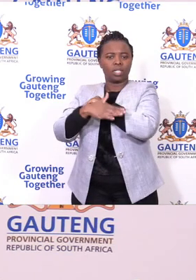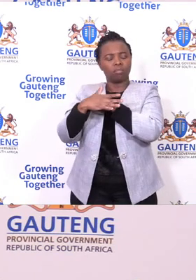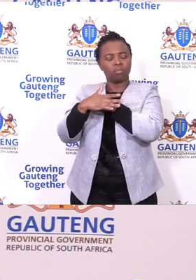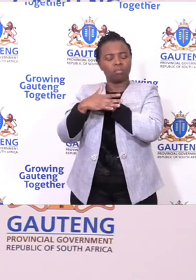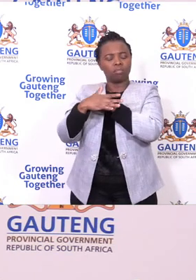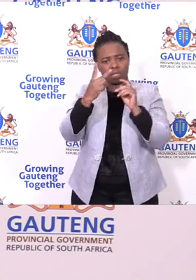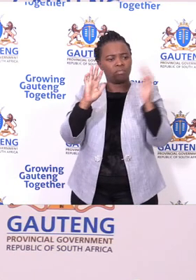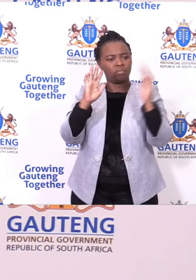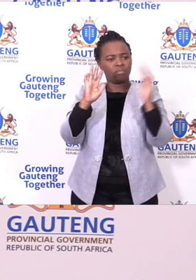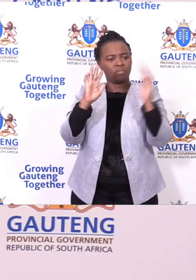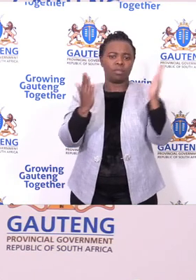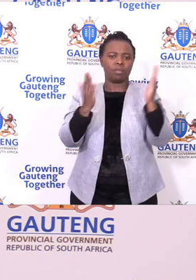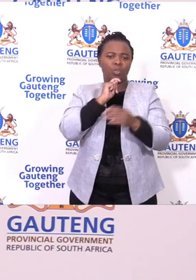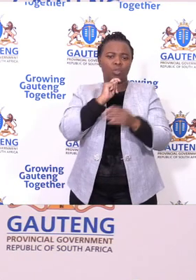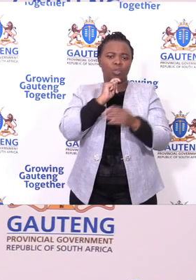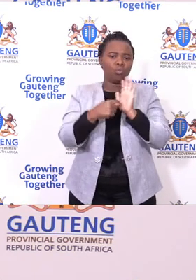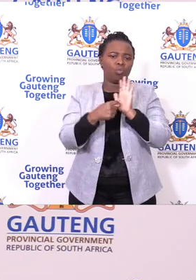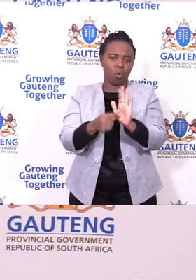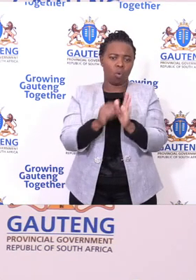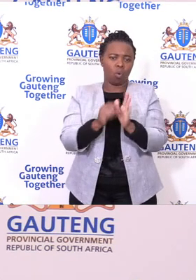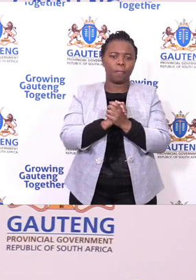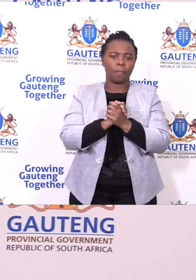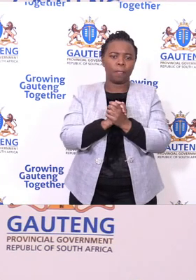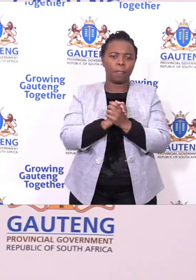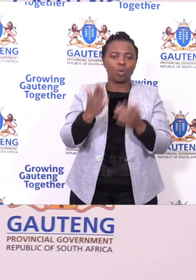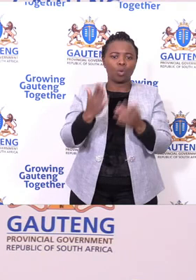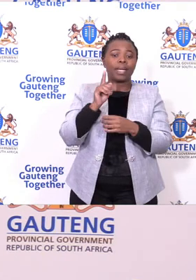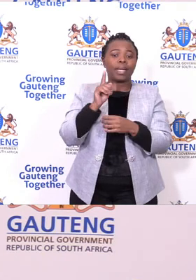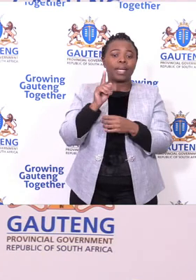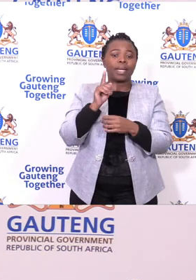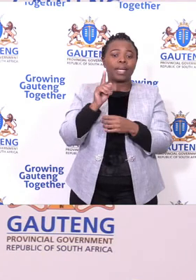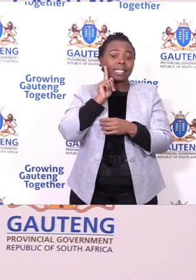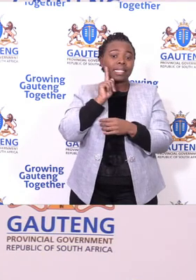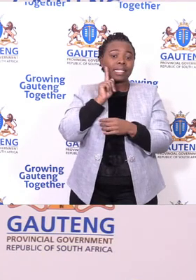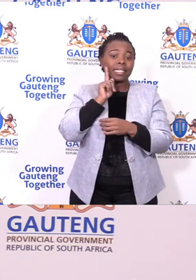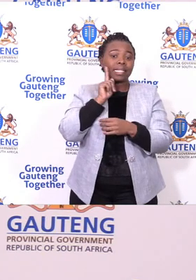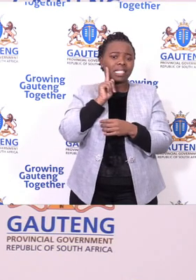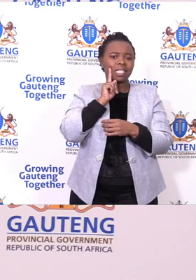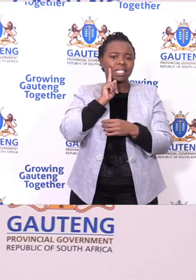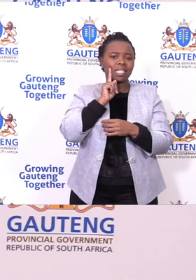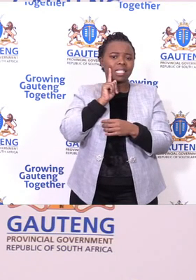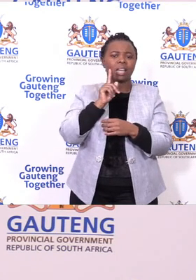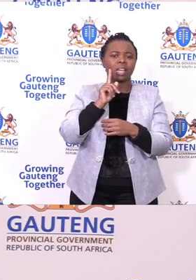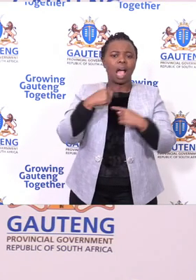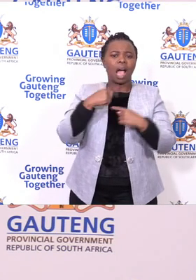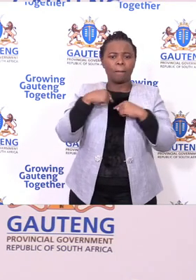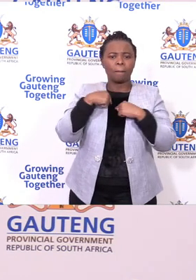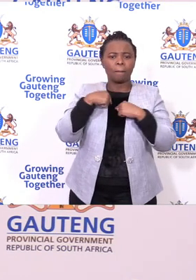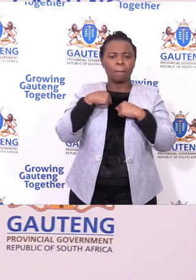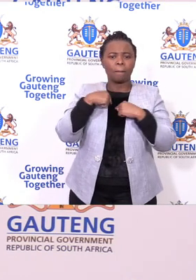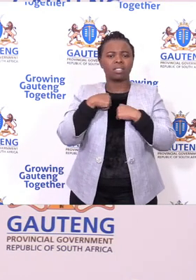of testing sites, it's a matter that relates to the change of approach. It's not about us not accrediting,